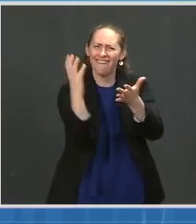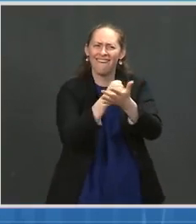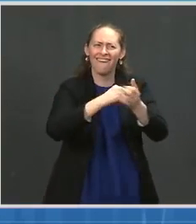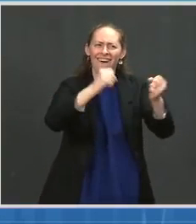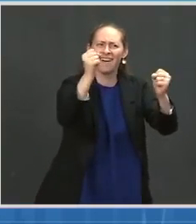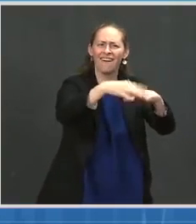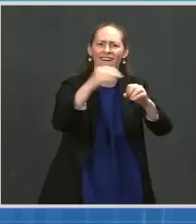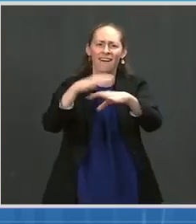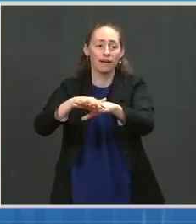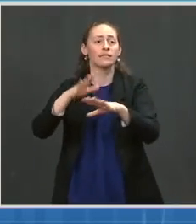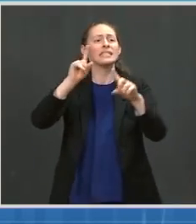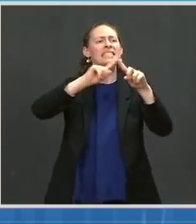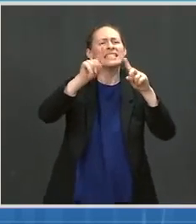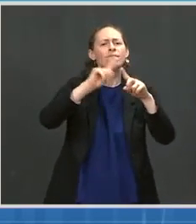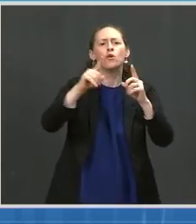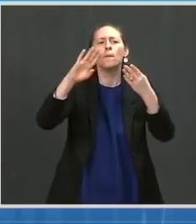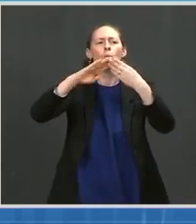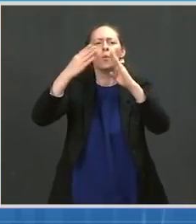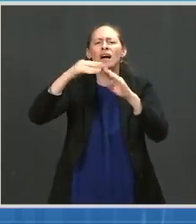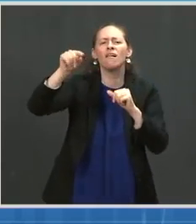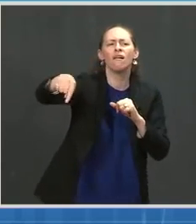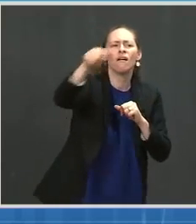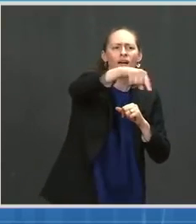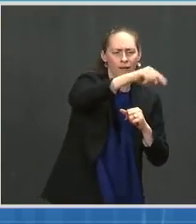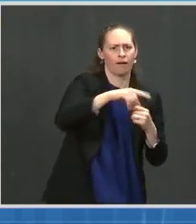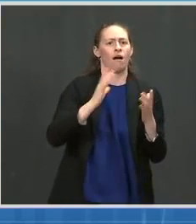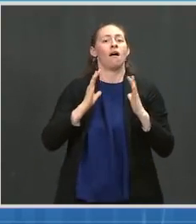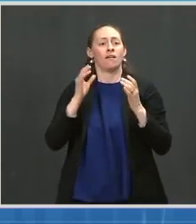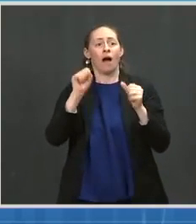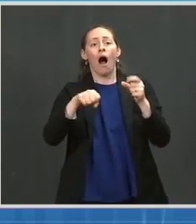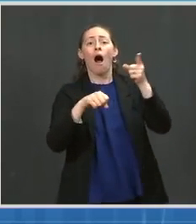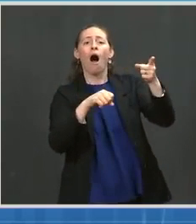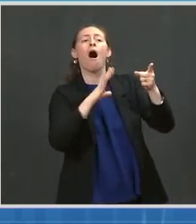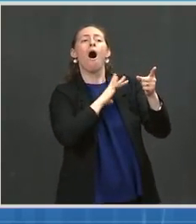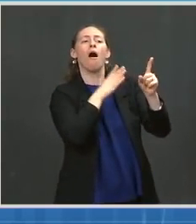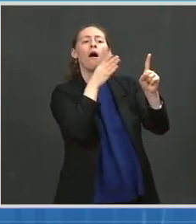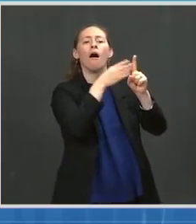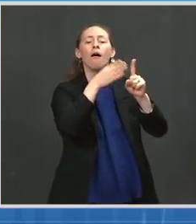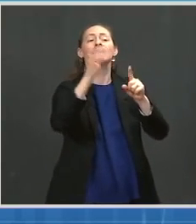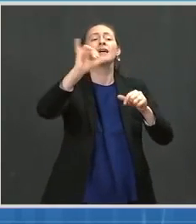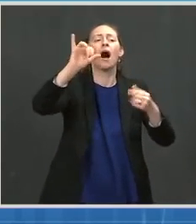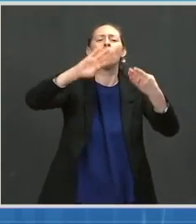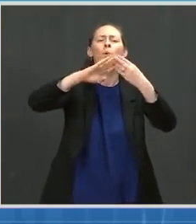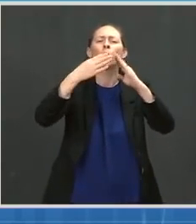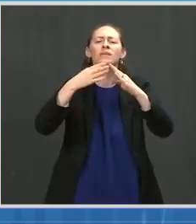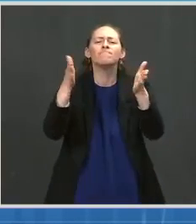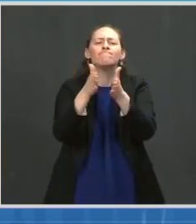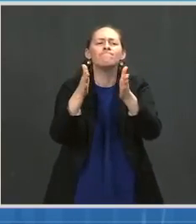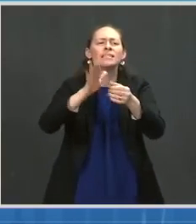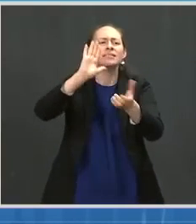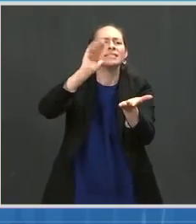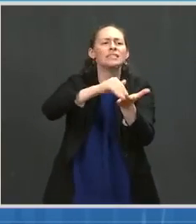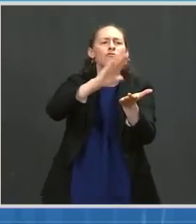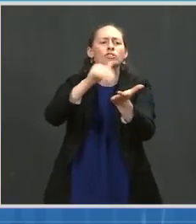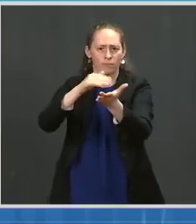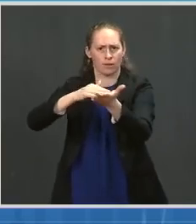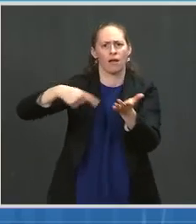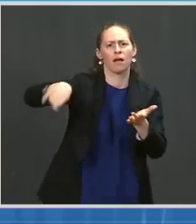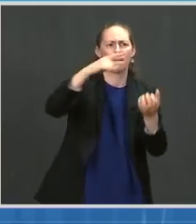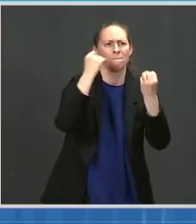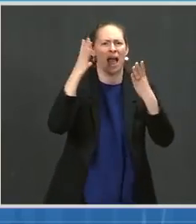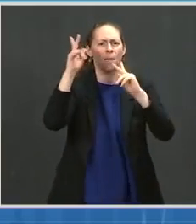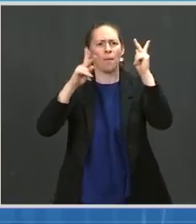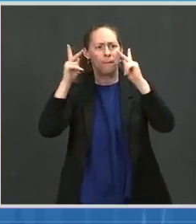federal government. These community health centers serve nearly 30 million Americans. 2/3 of community health